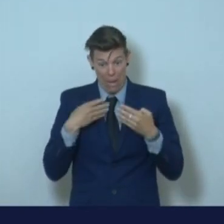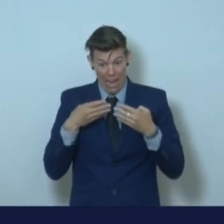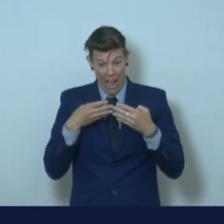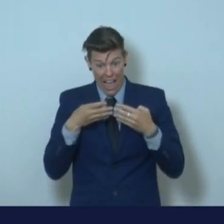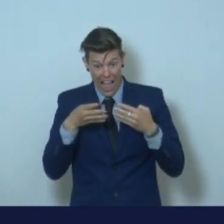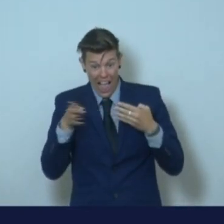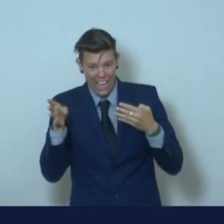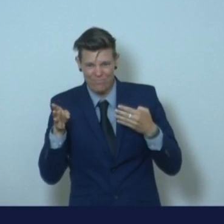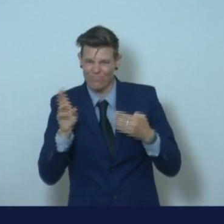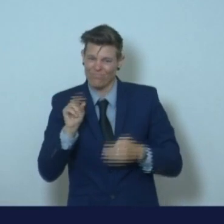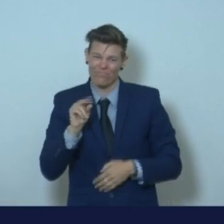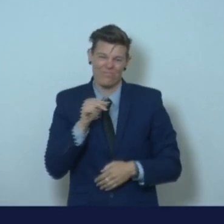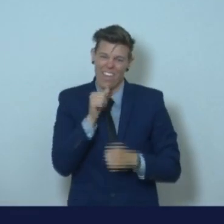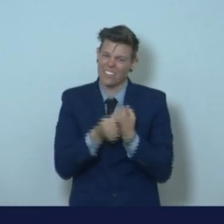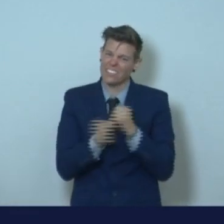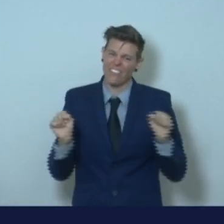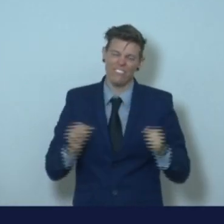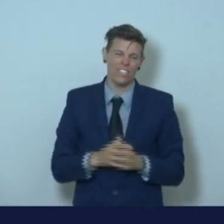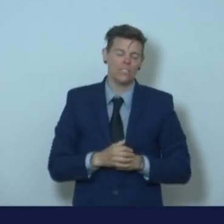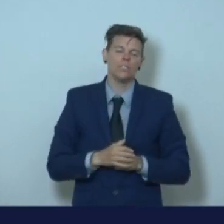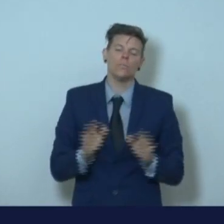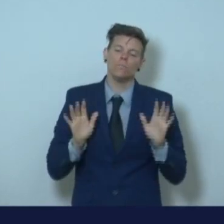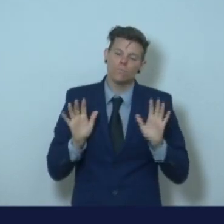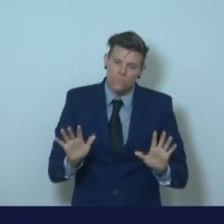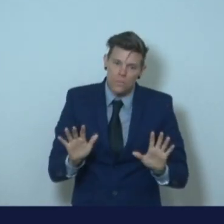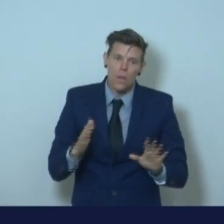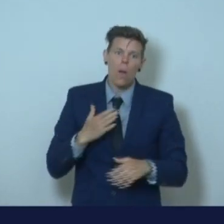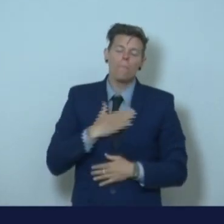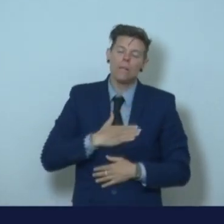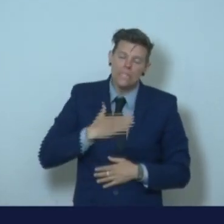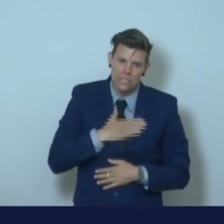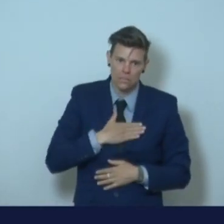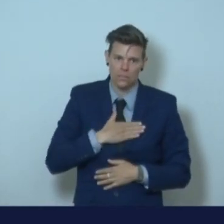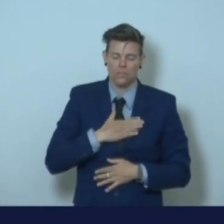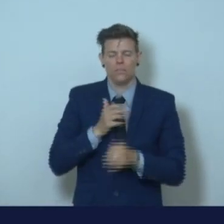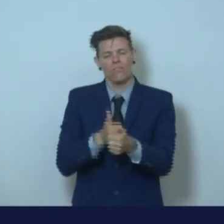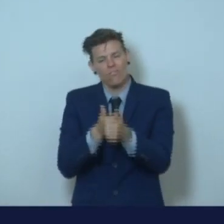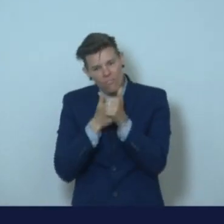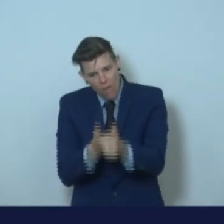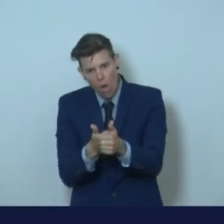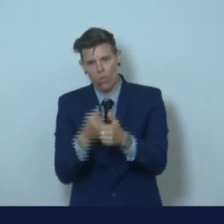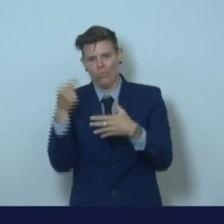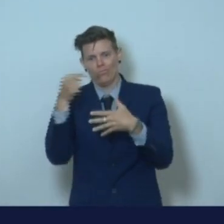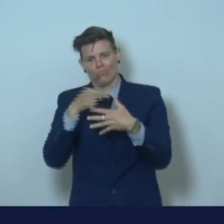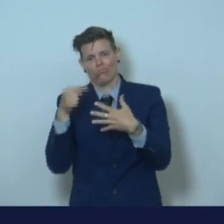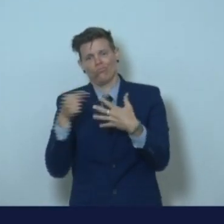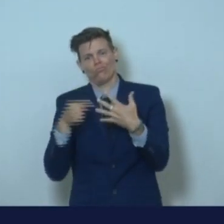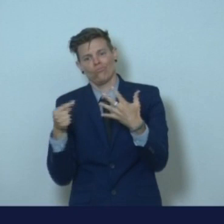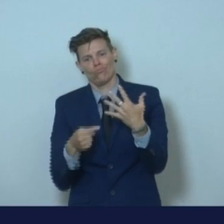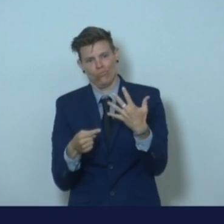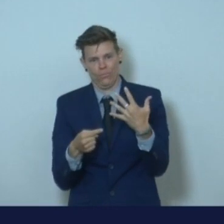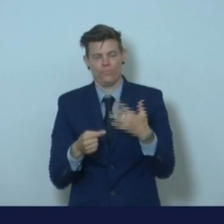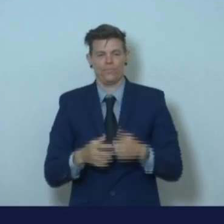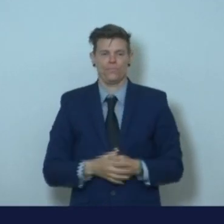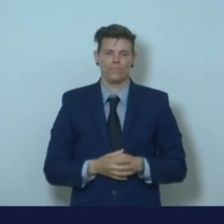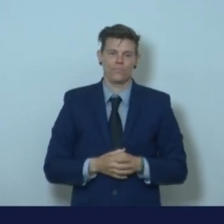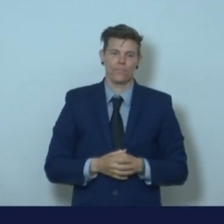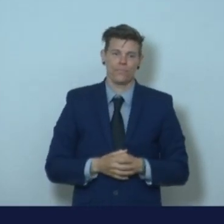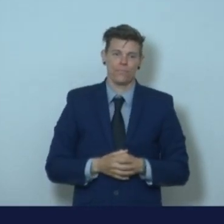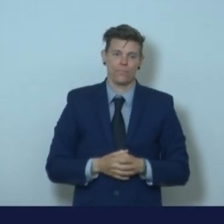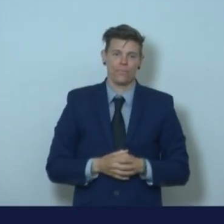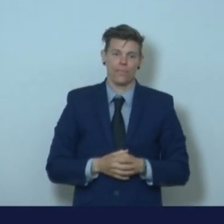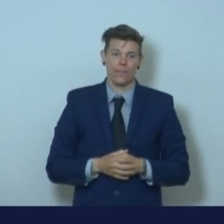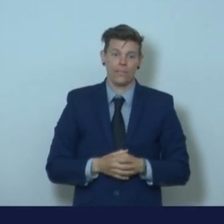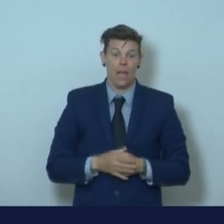please work to adhere to these requirements. And, you know, New